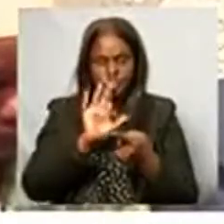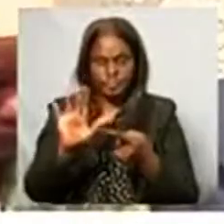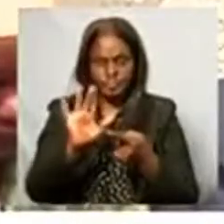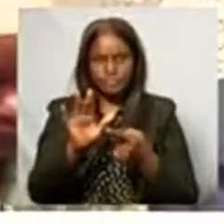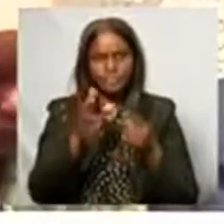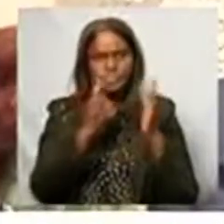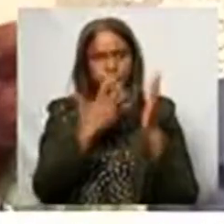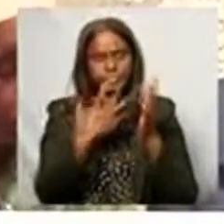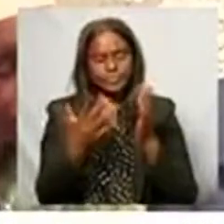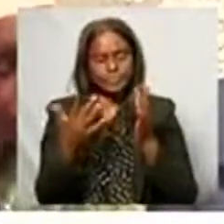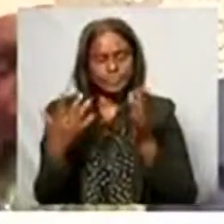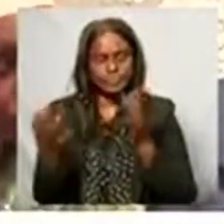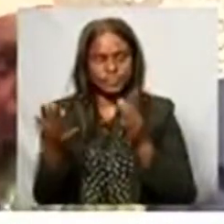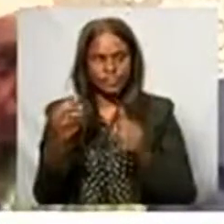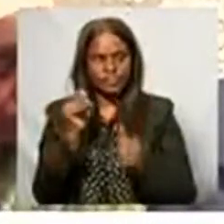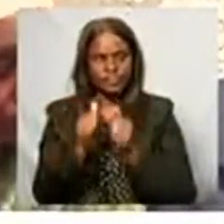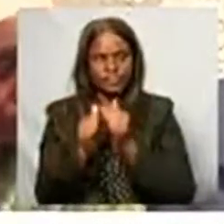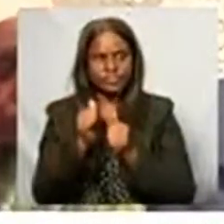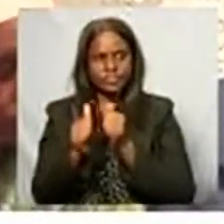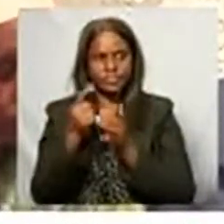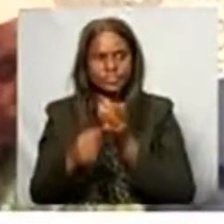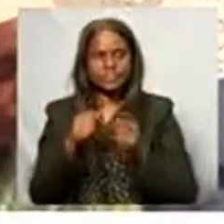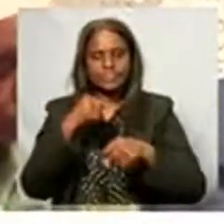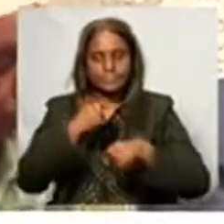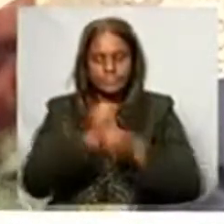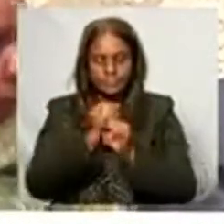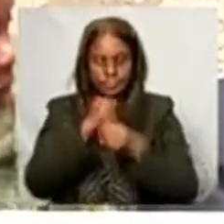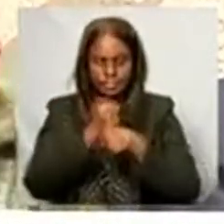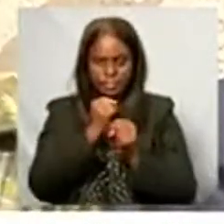tenets that causes